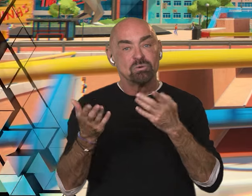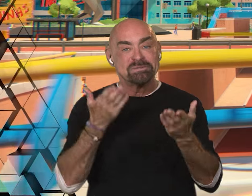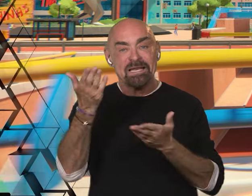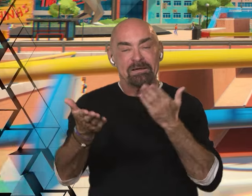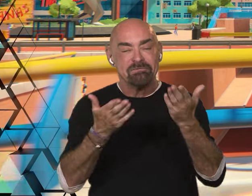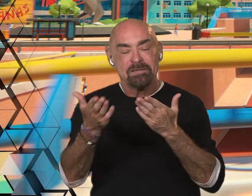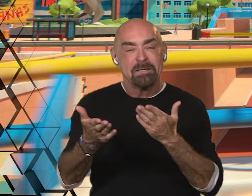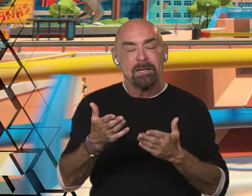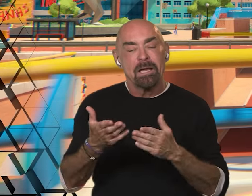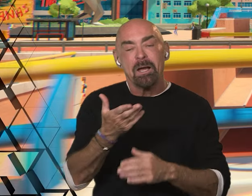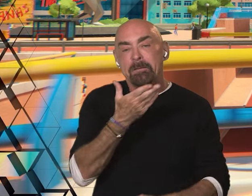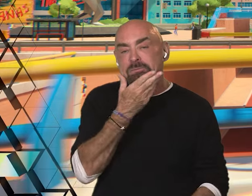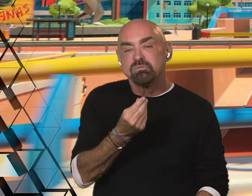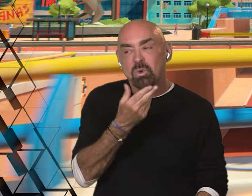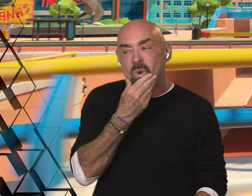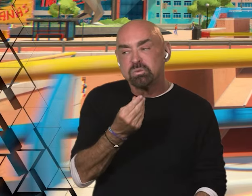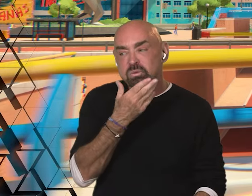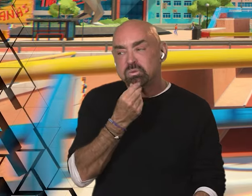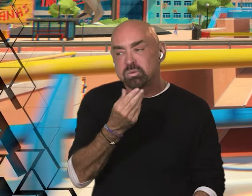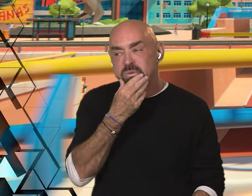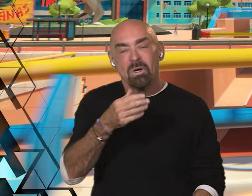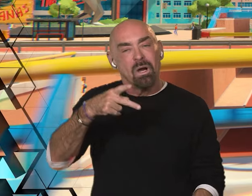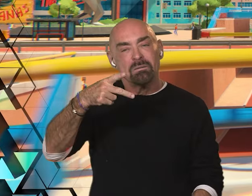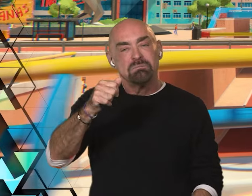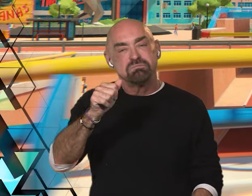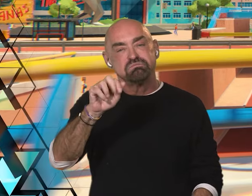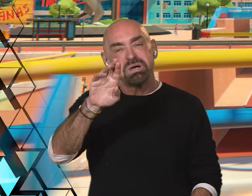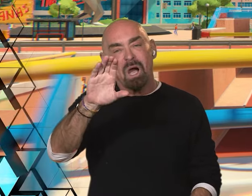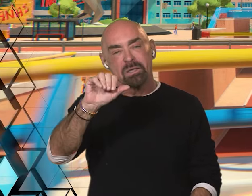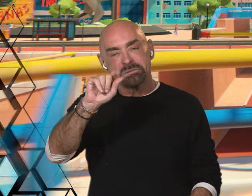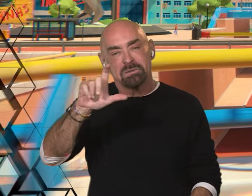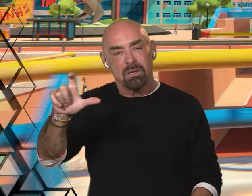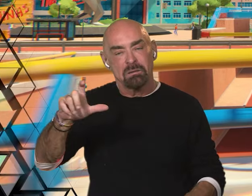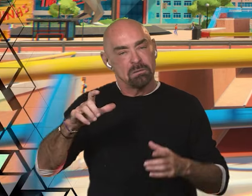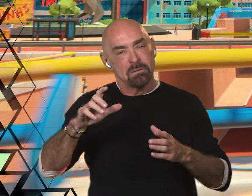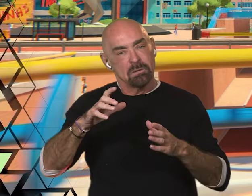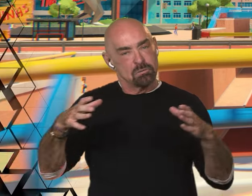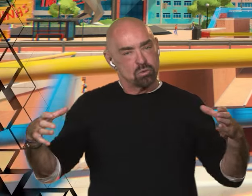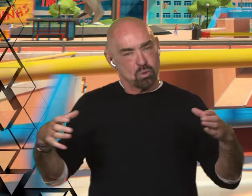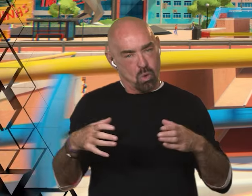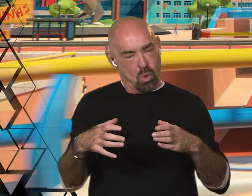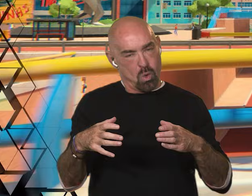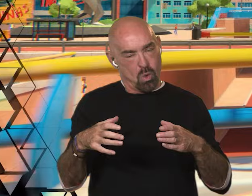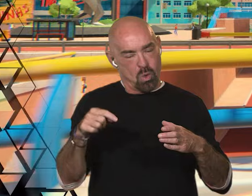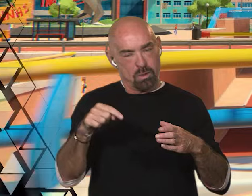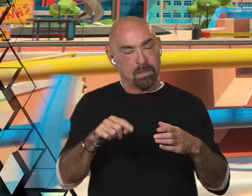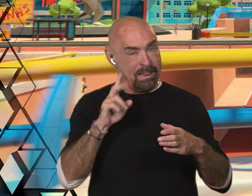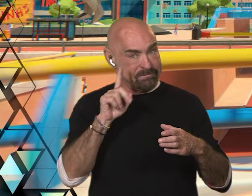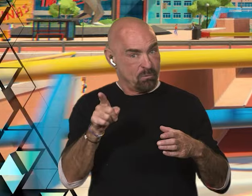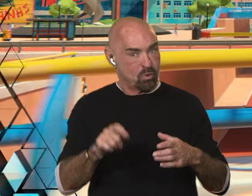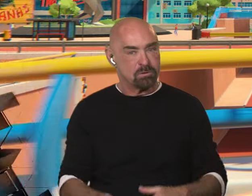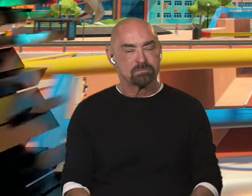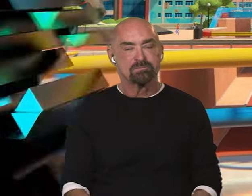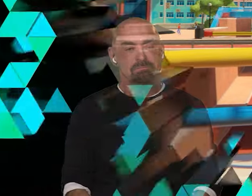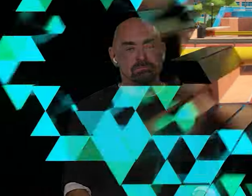Goat Entertainment have sent us a new trailer for Parcel Corps, the studio's extreme sports courier simulator. Let's take a